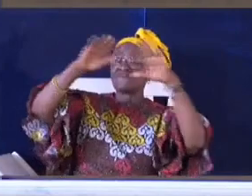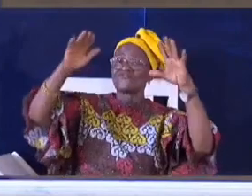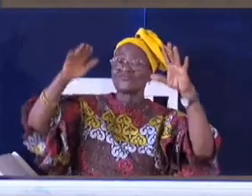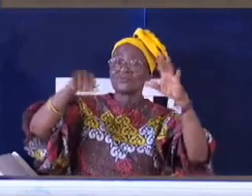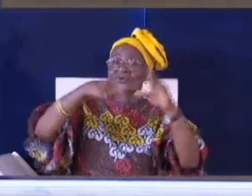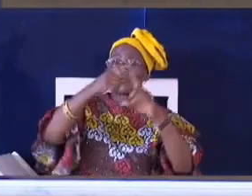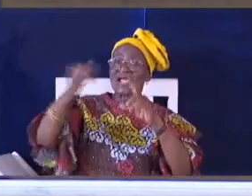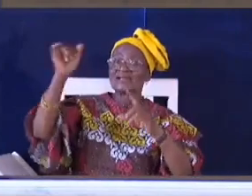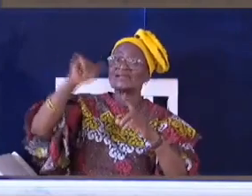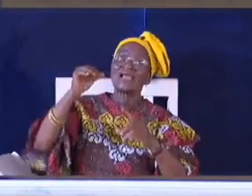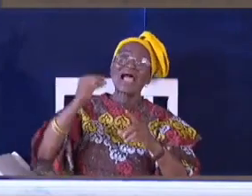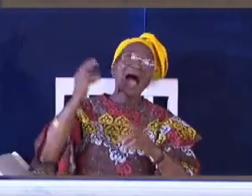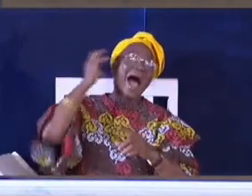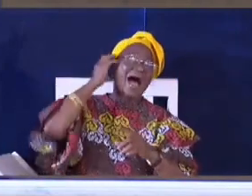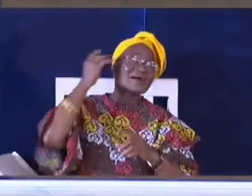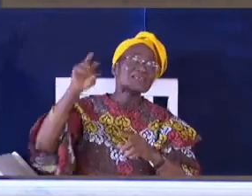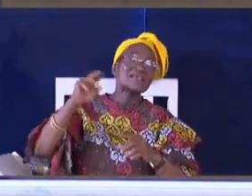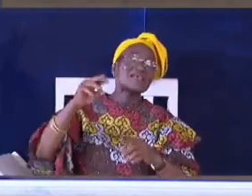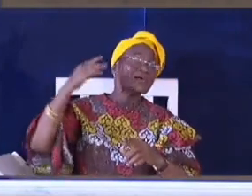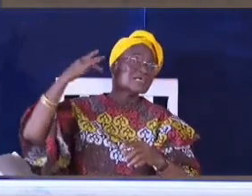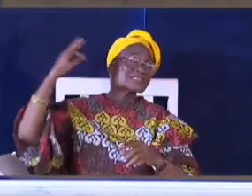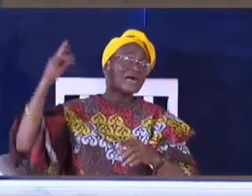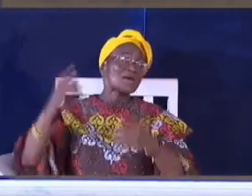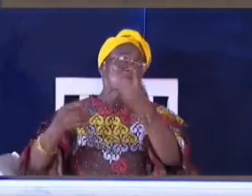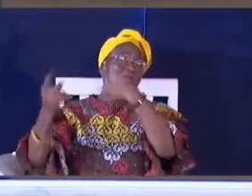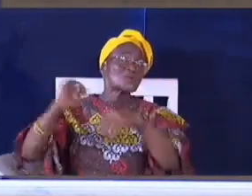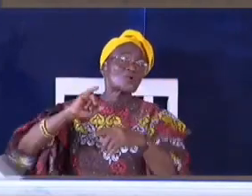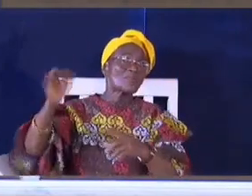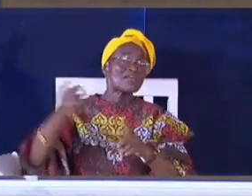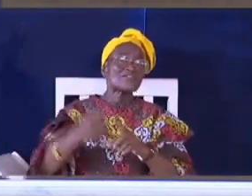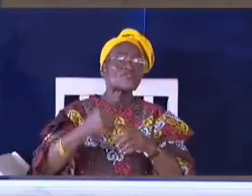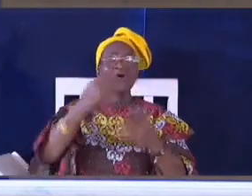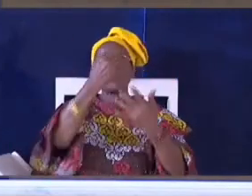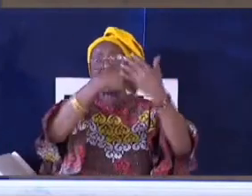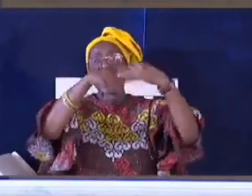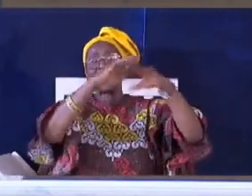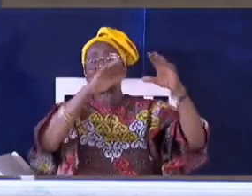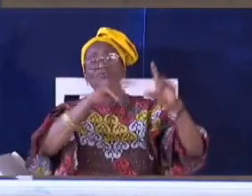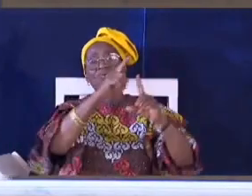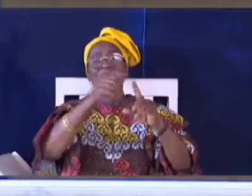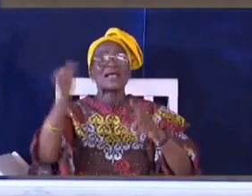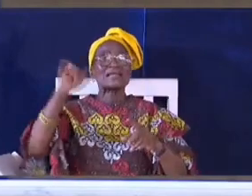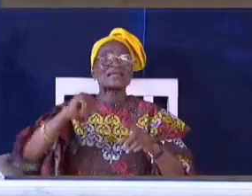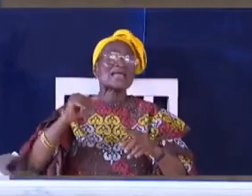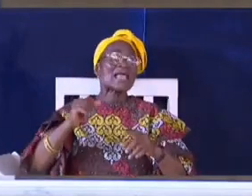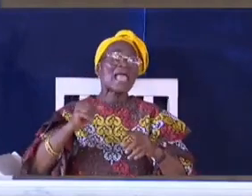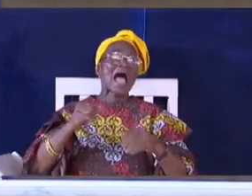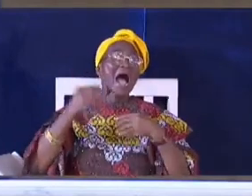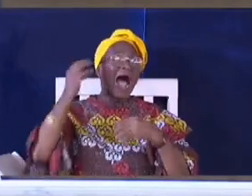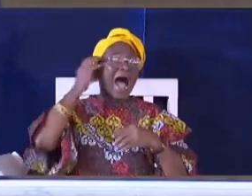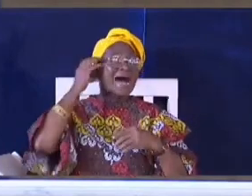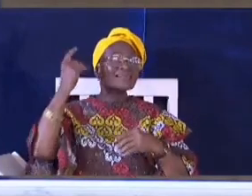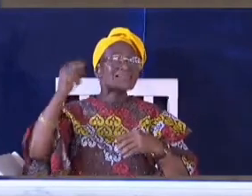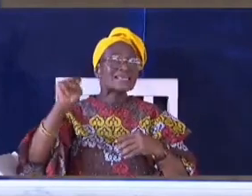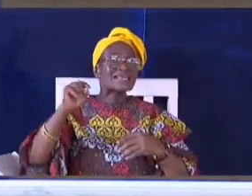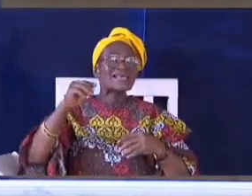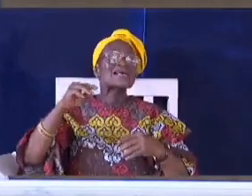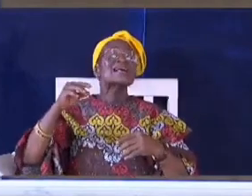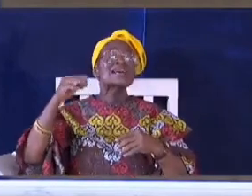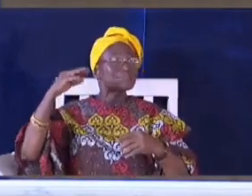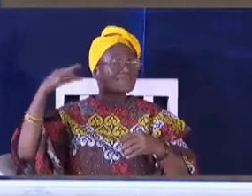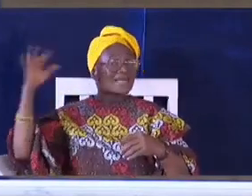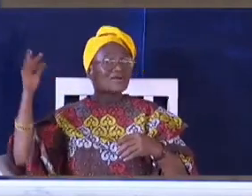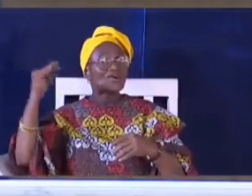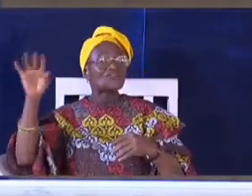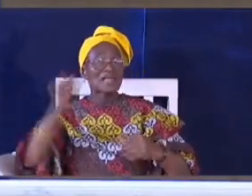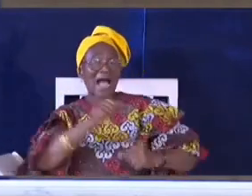When they heard the sound coming from heaven, when they heard the sound of the army of God on